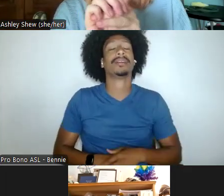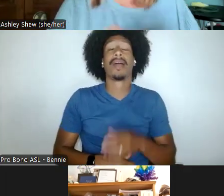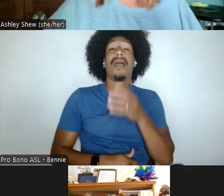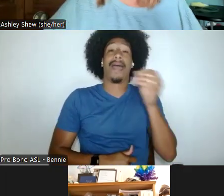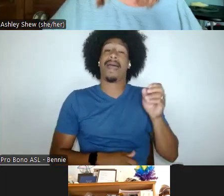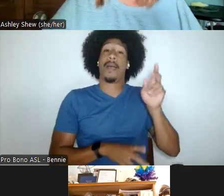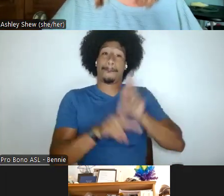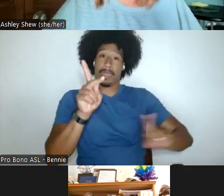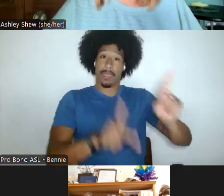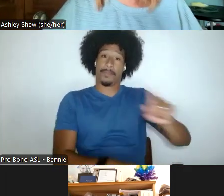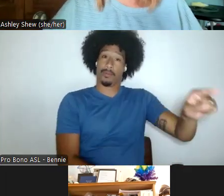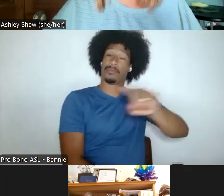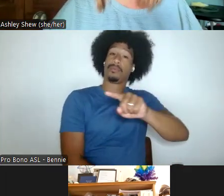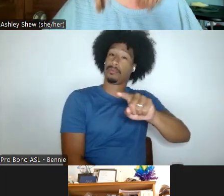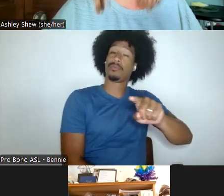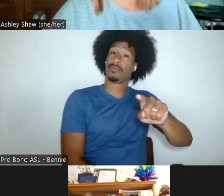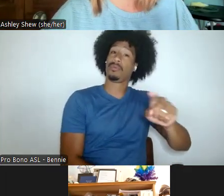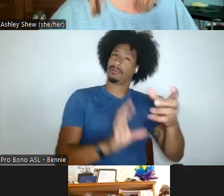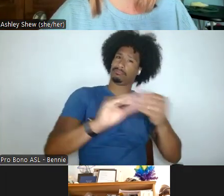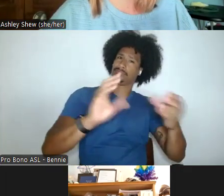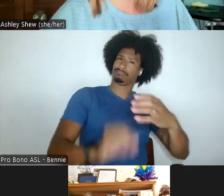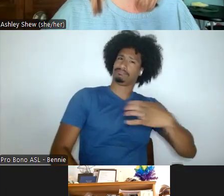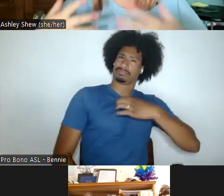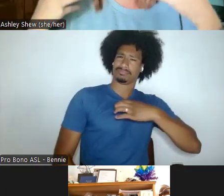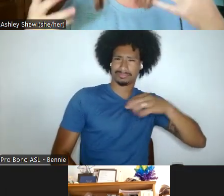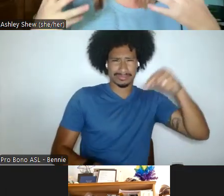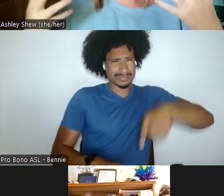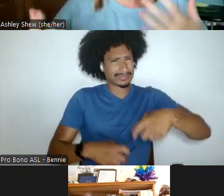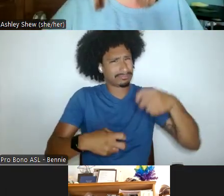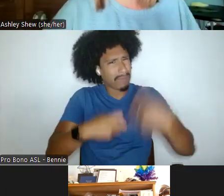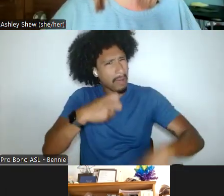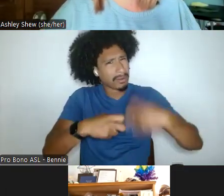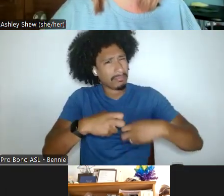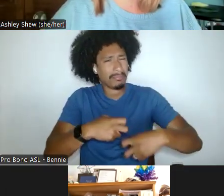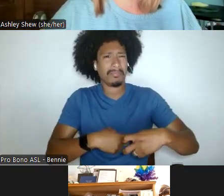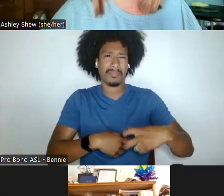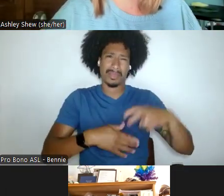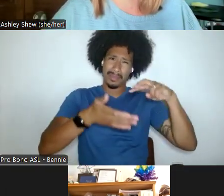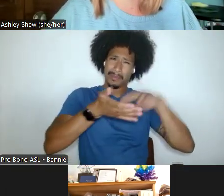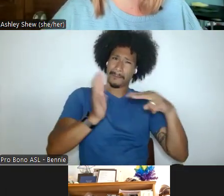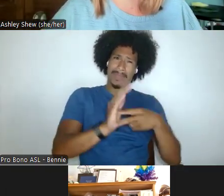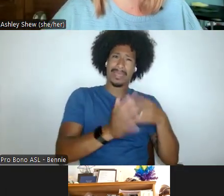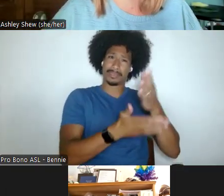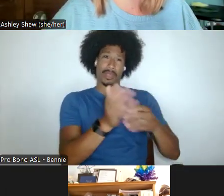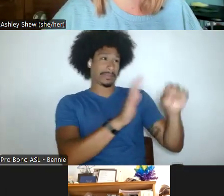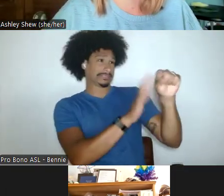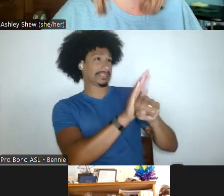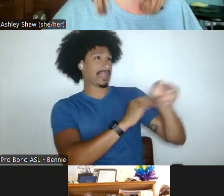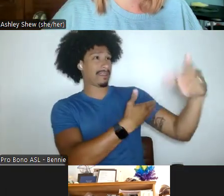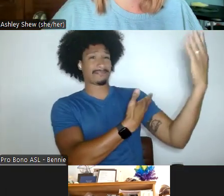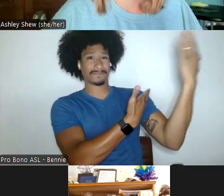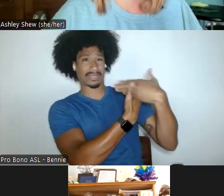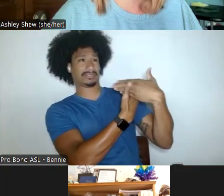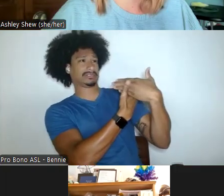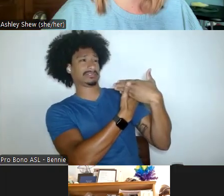that this is really problematic and it amounts to sort of state intervention and the ability for,